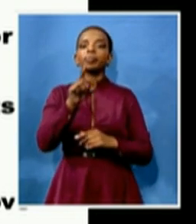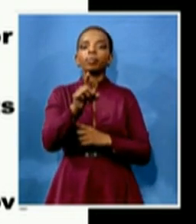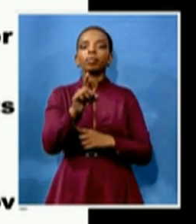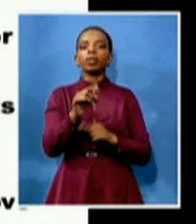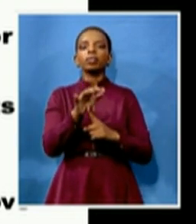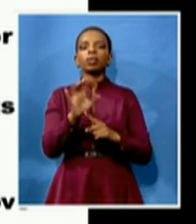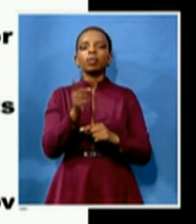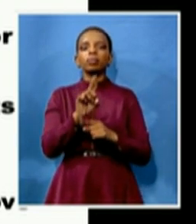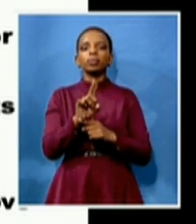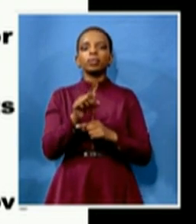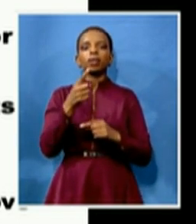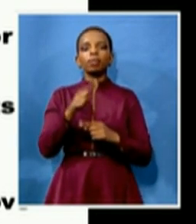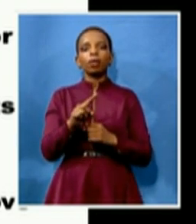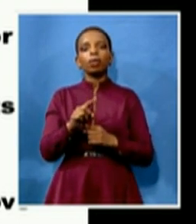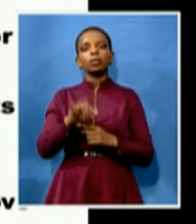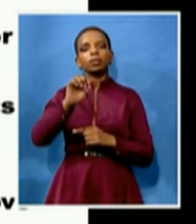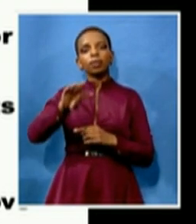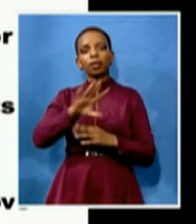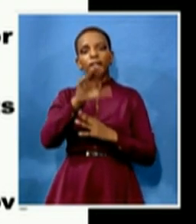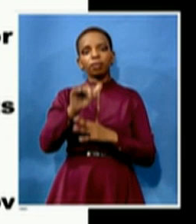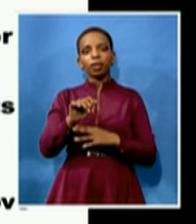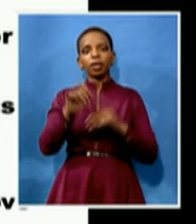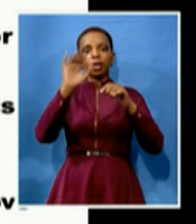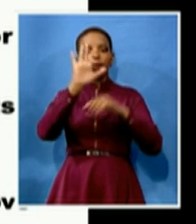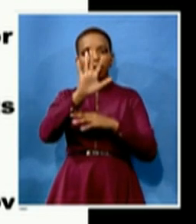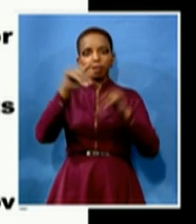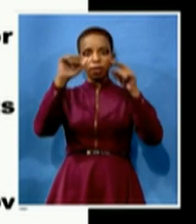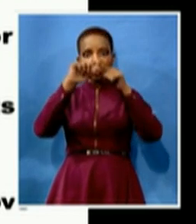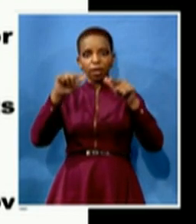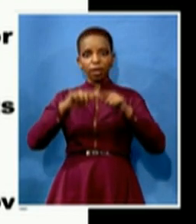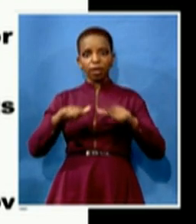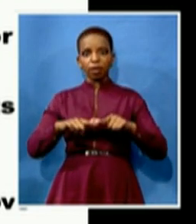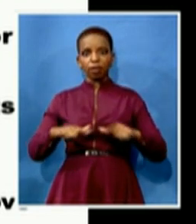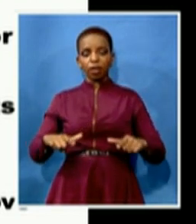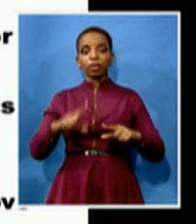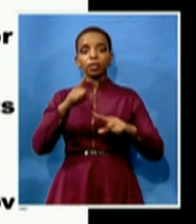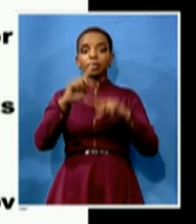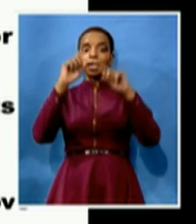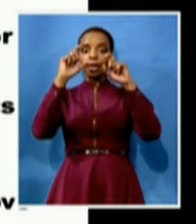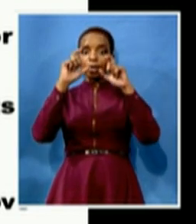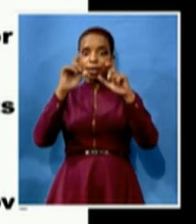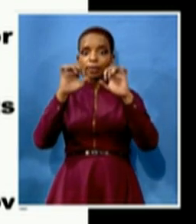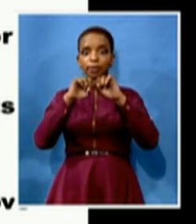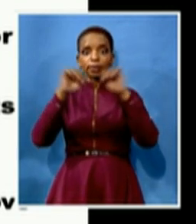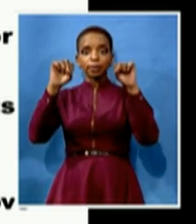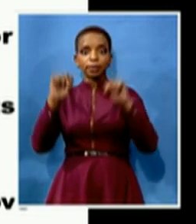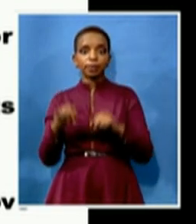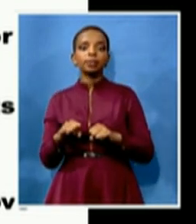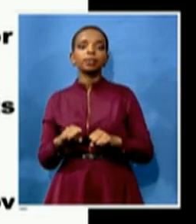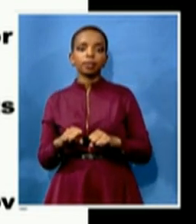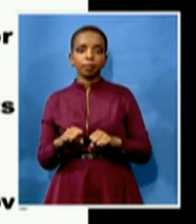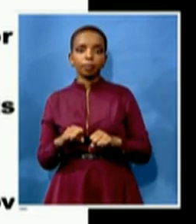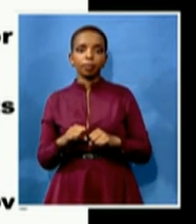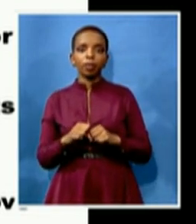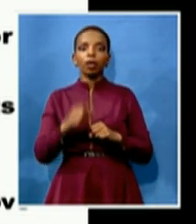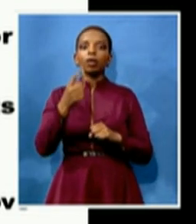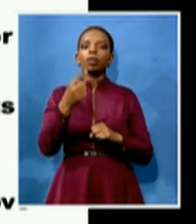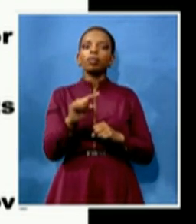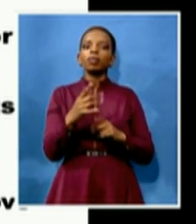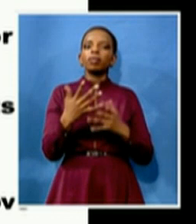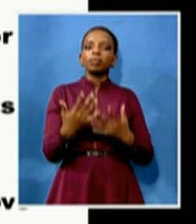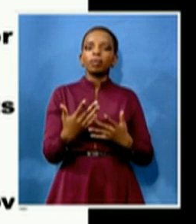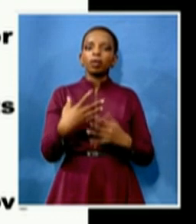alert system, which parameterizes the impact of policies on the spread and social